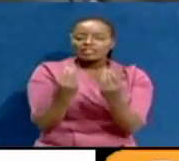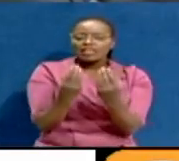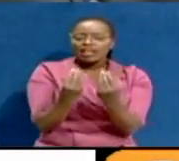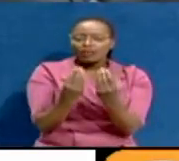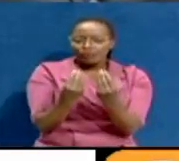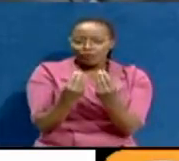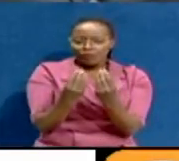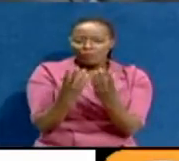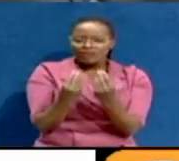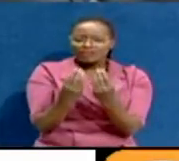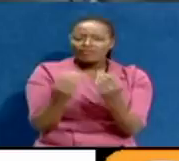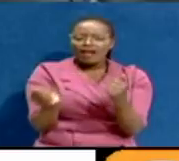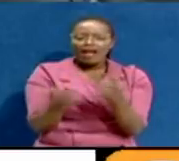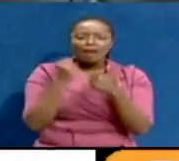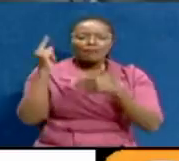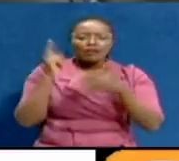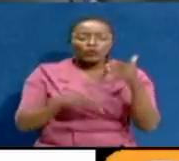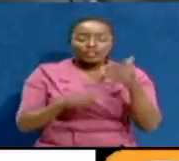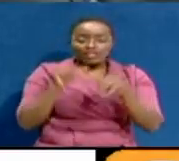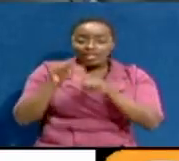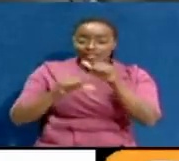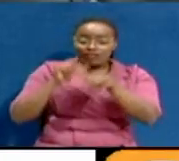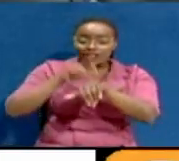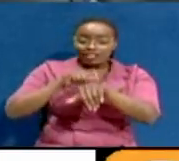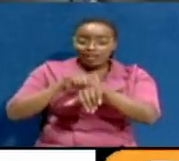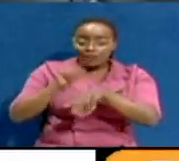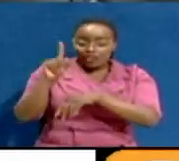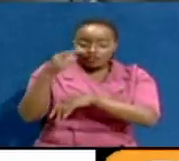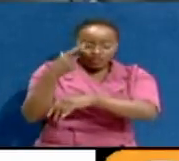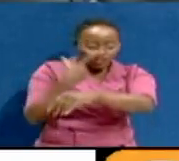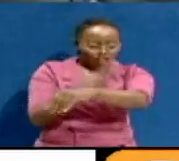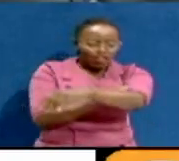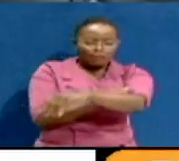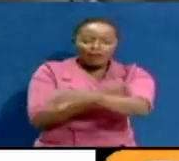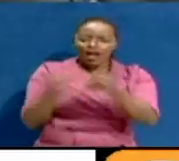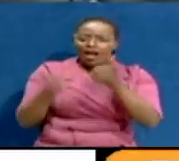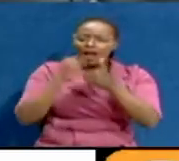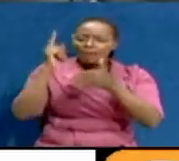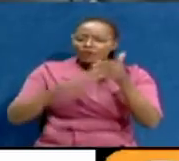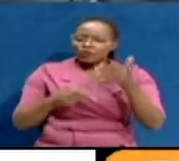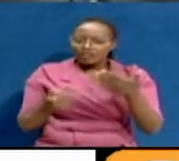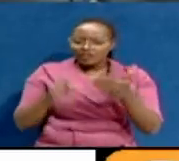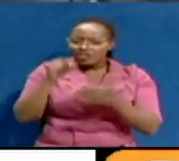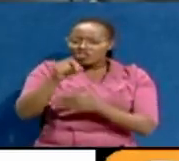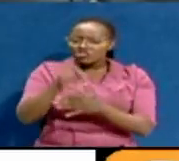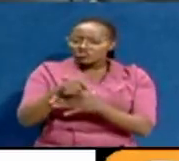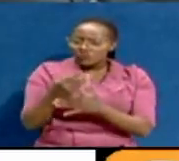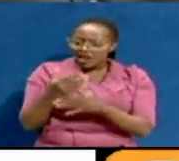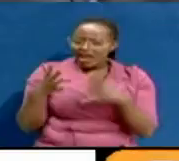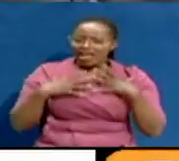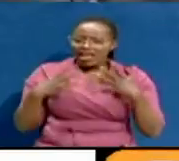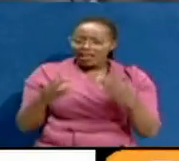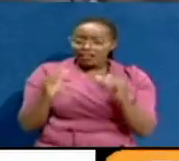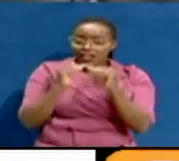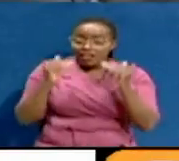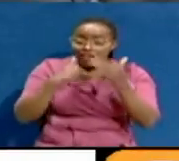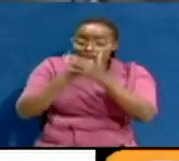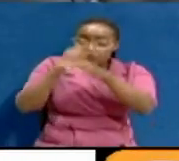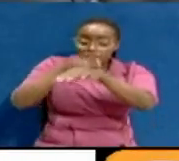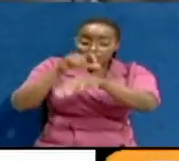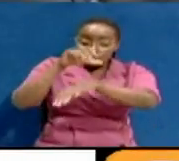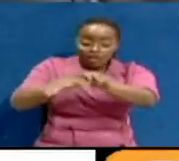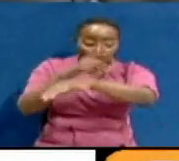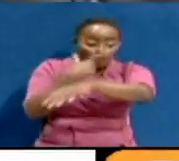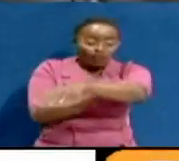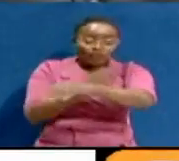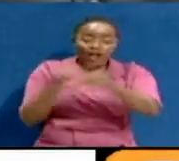as possible. What happens scientifically when you take the first dose? What is your immunity level like up until when you take the second dose,